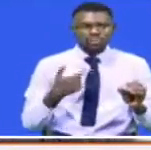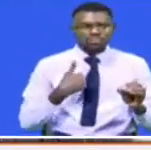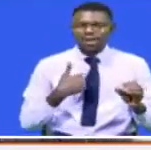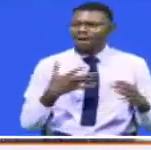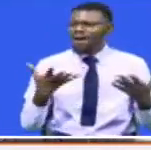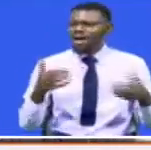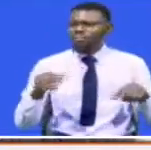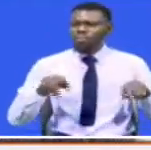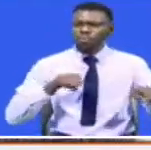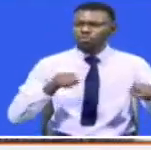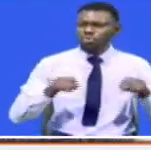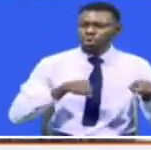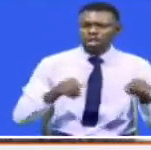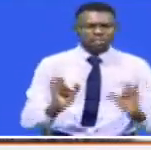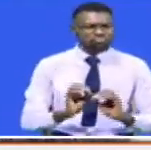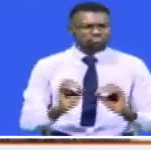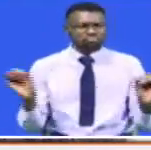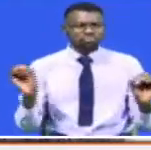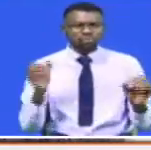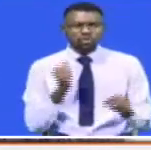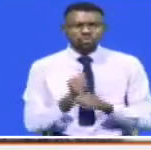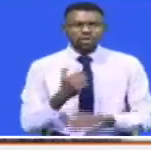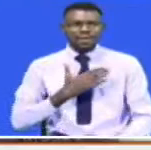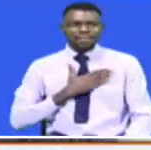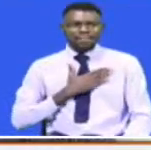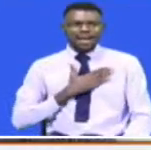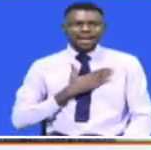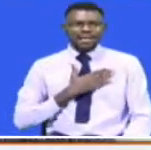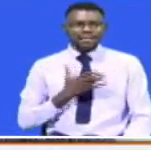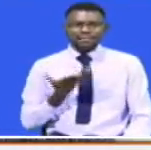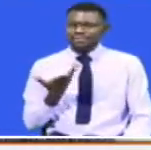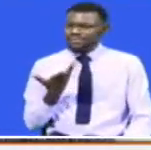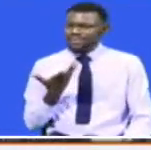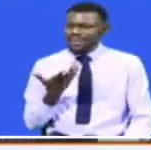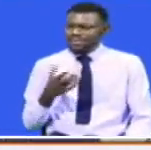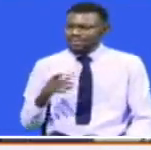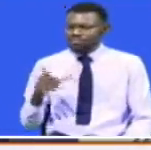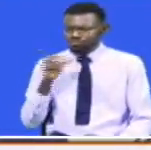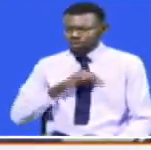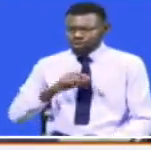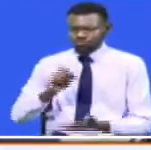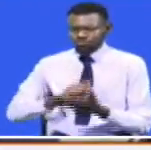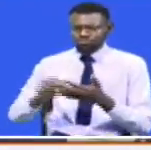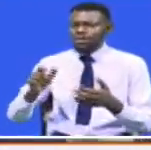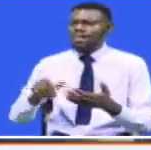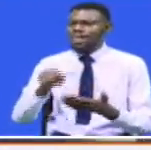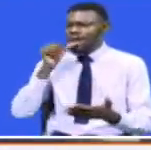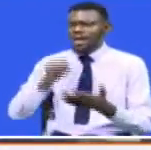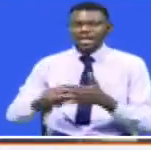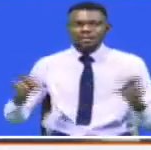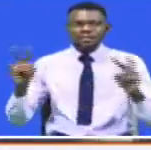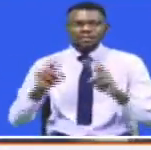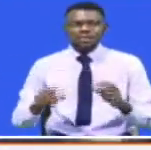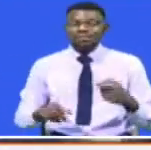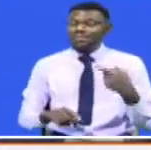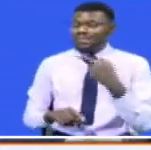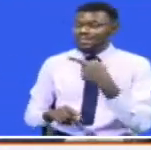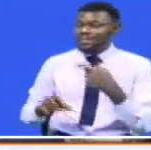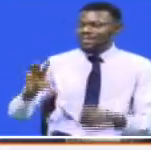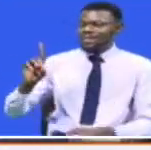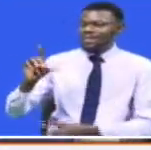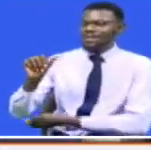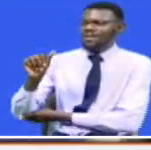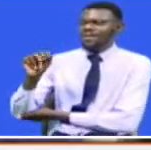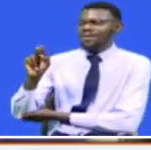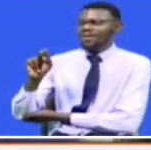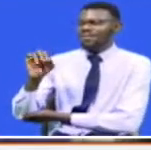control over. My work ended the day I wrote a letter for technical specification. On his part, Daniel Rono maintained his